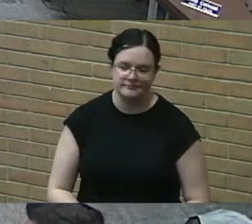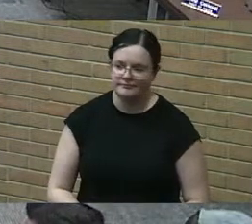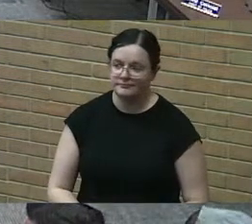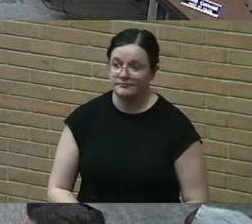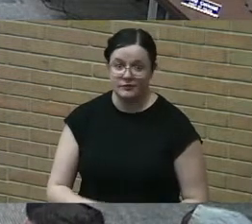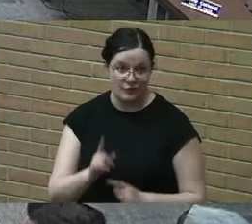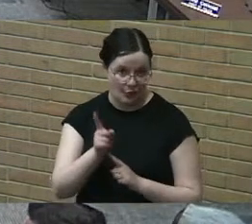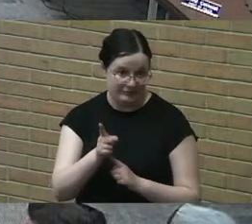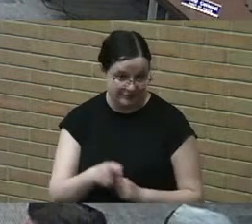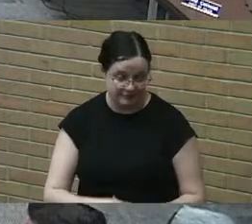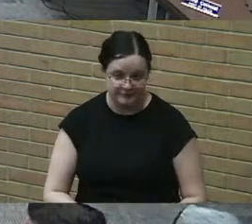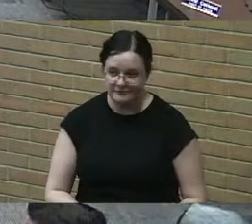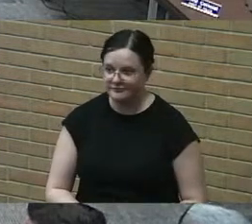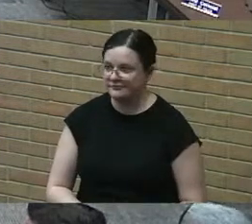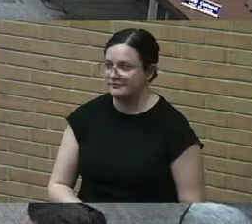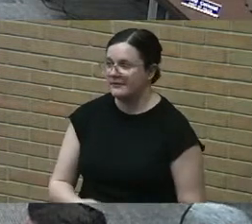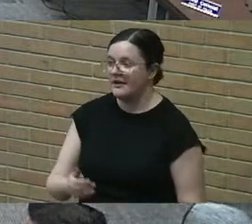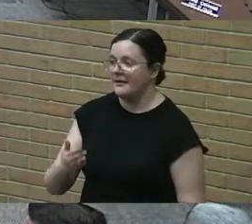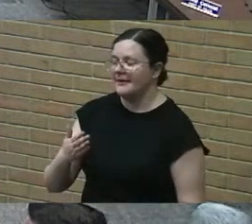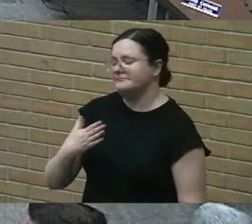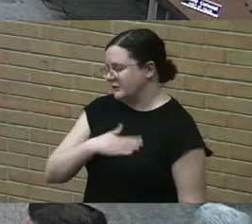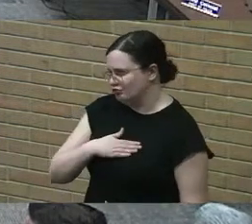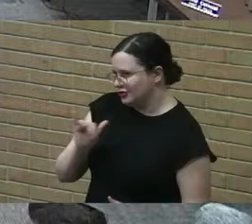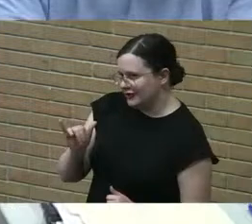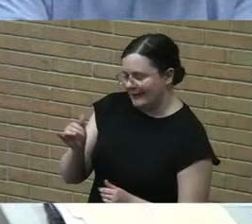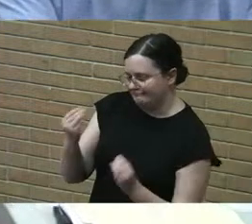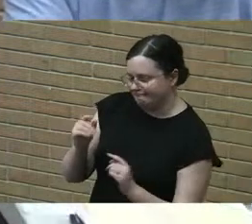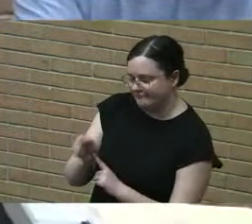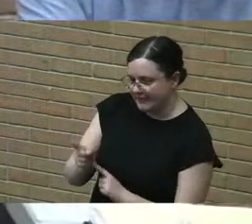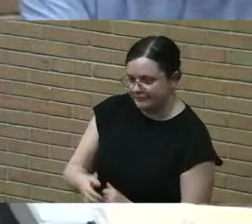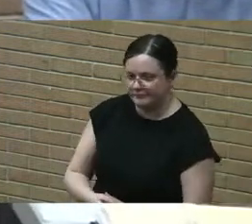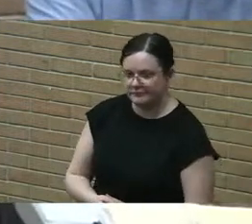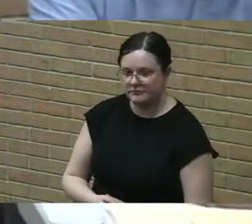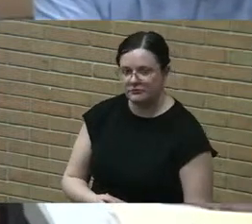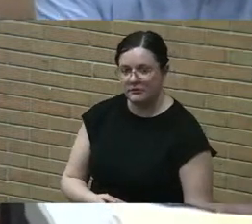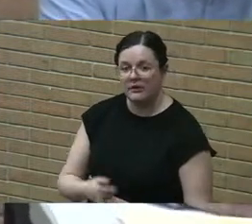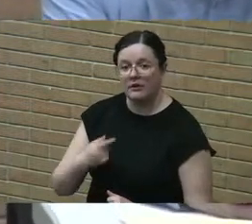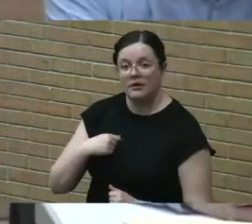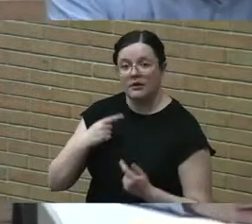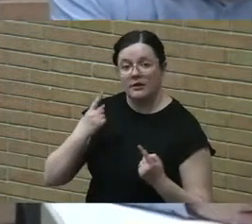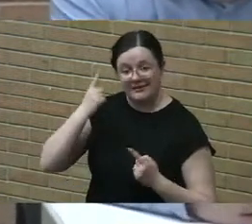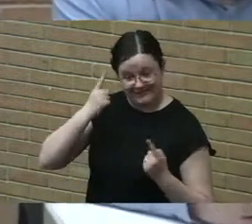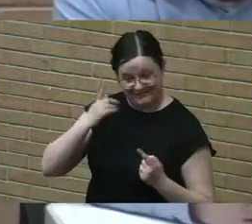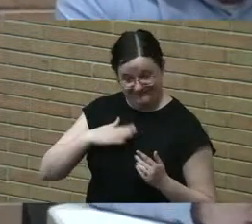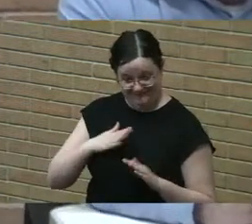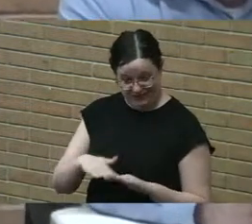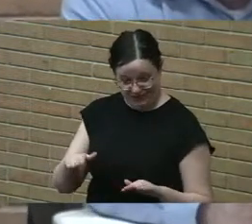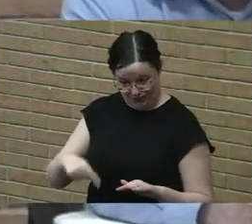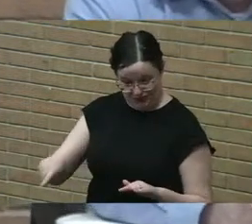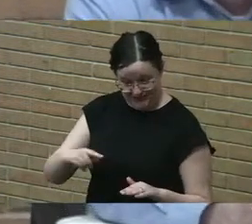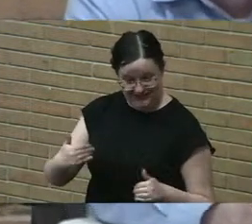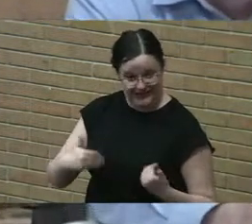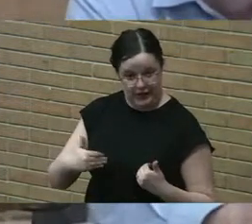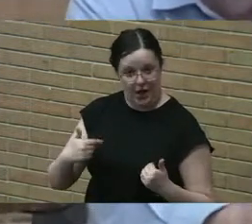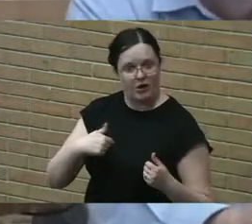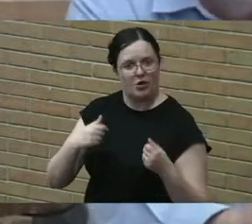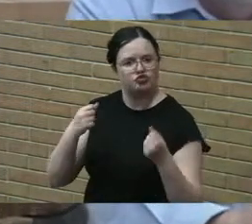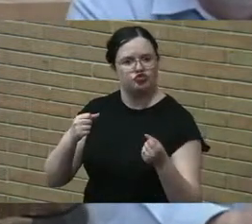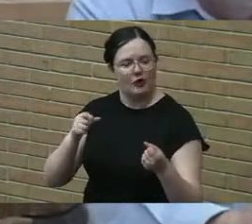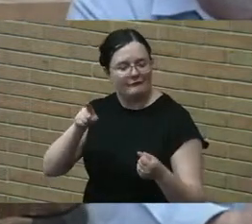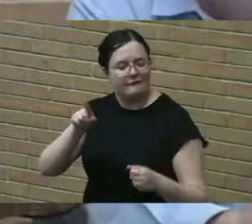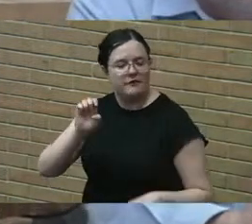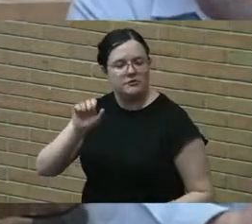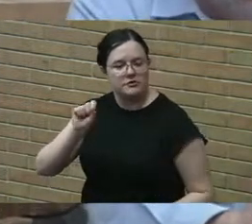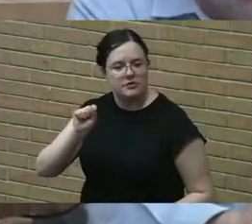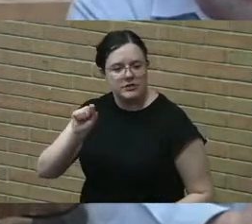1 minute. I appreciate the minute. What I was thinking about was when my children were younger and I would drive down East Avenue or